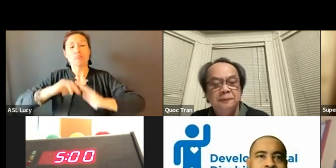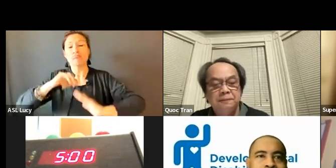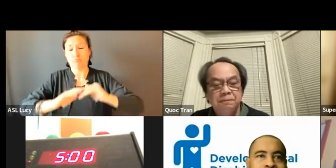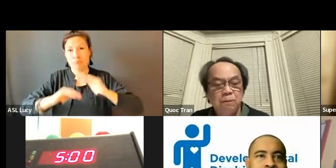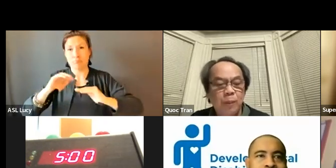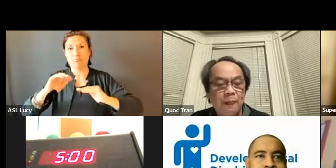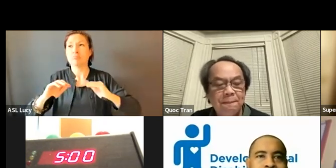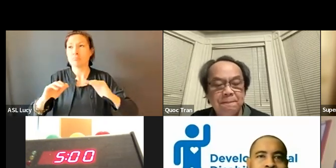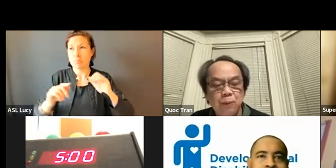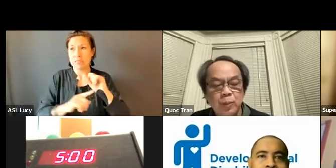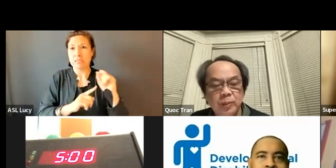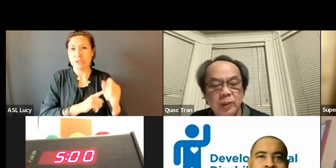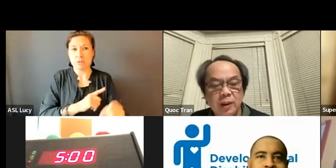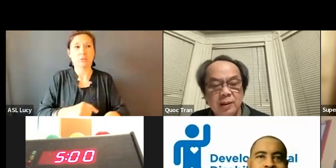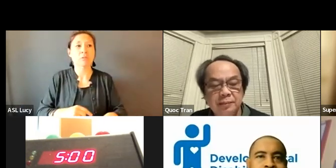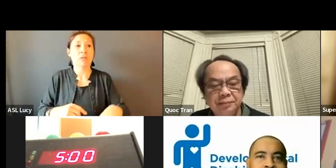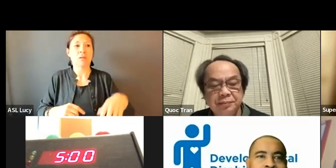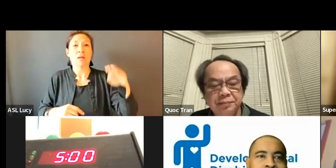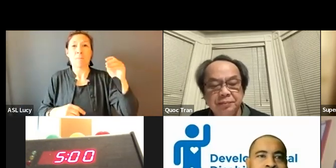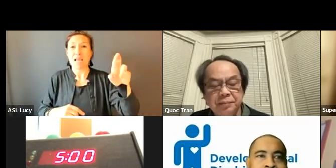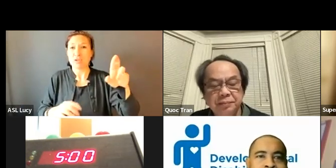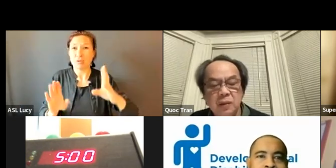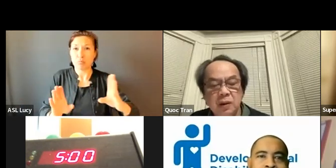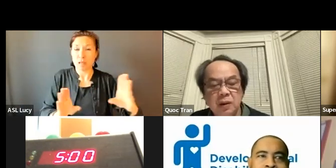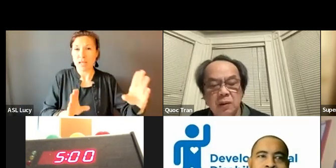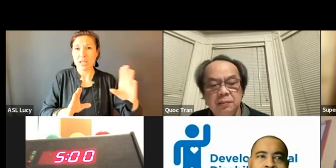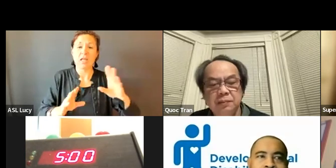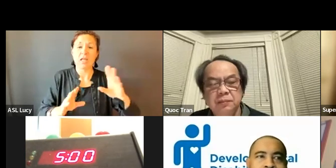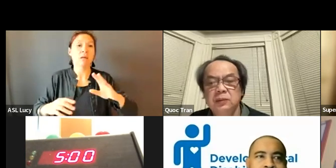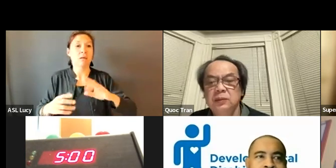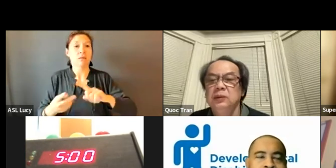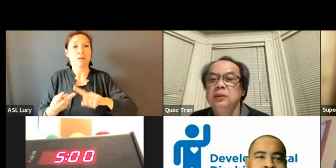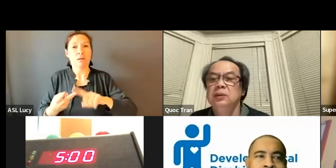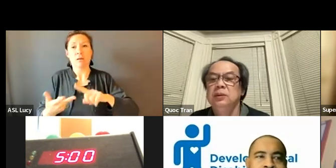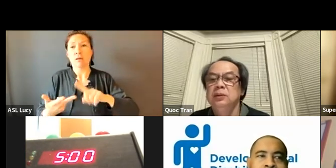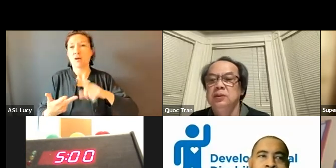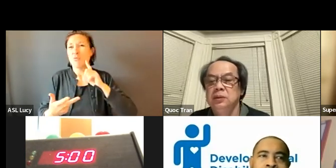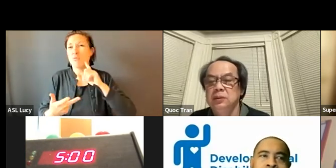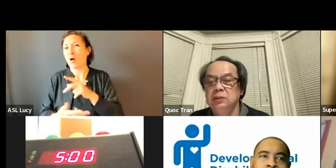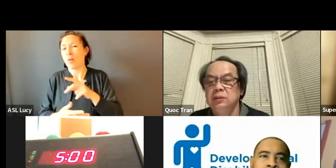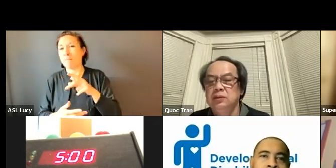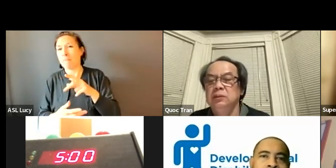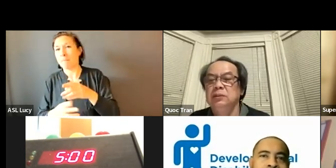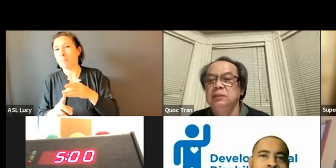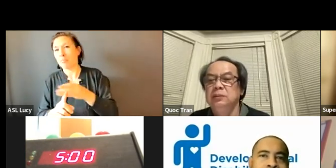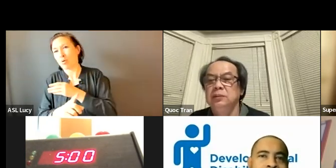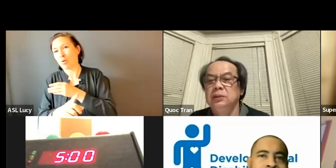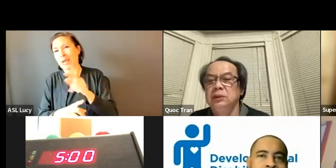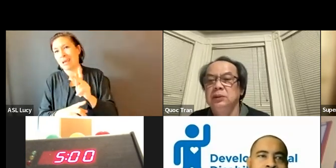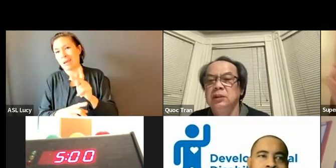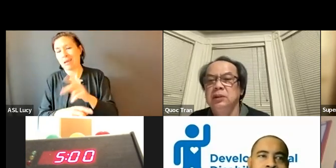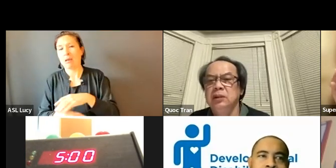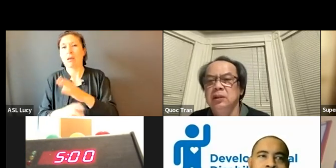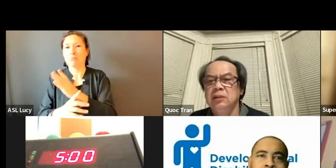facility plan and then the the site work of the Pre-K um to six and the Seven to twelve design work so again